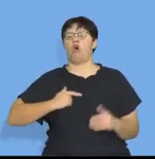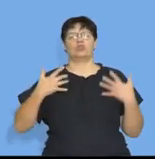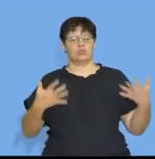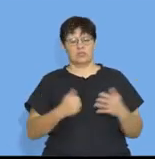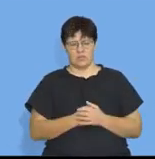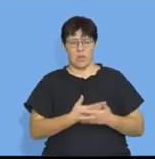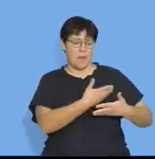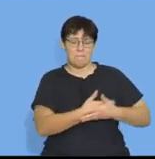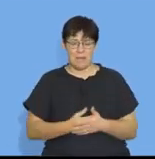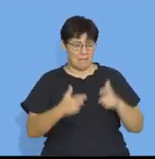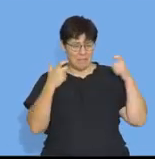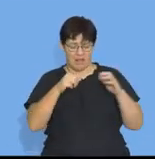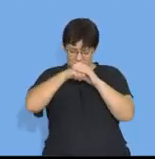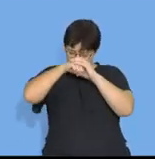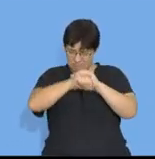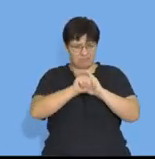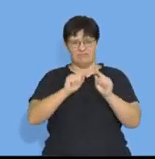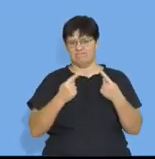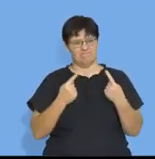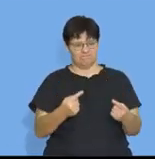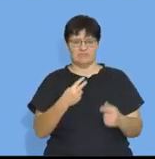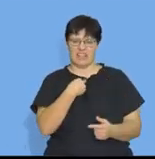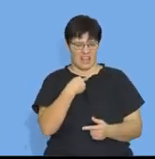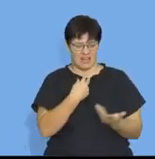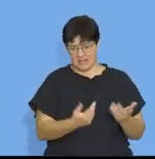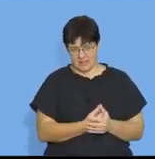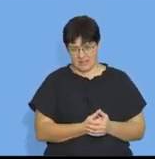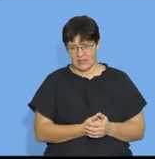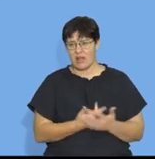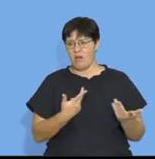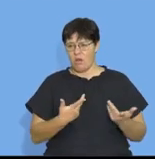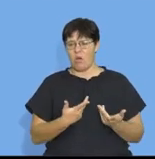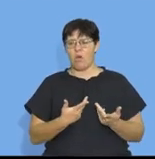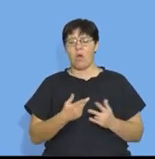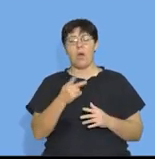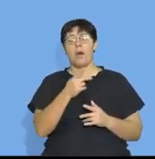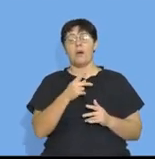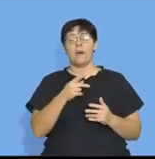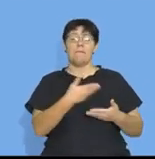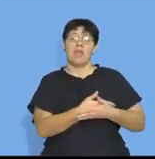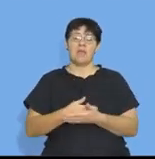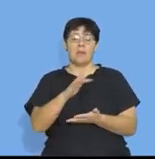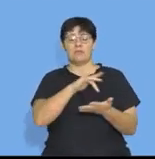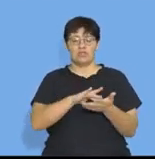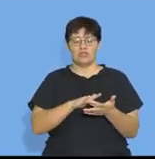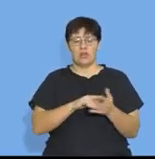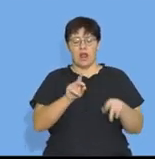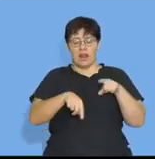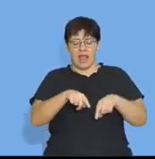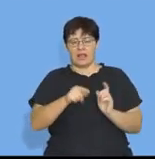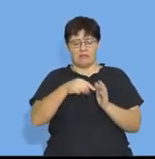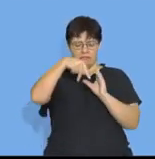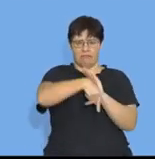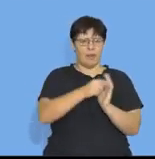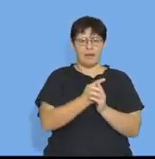are too large to fit through the birth canal. There's often an abnormal positioning of the baby where the legs of the baby face